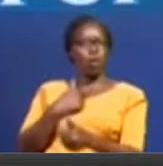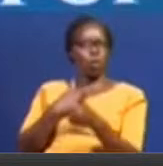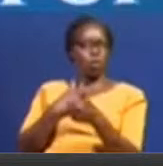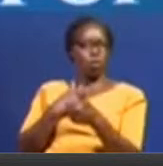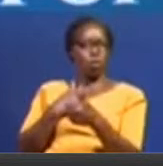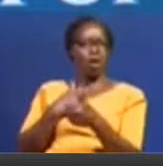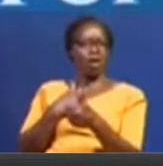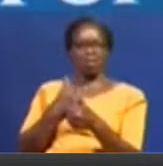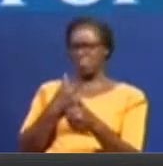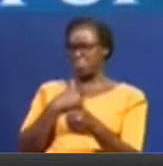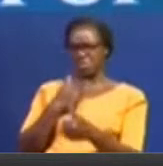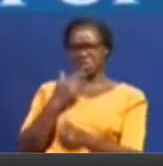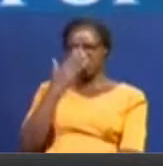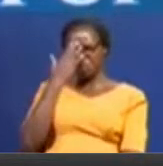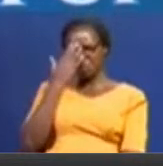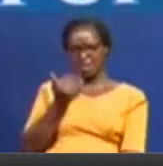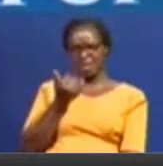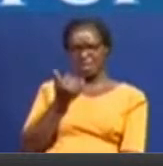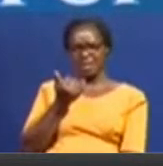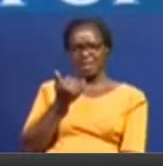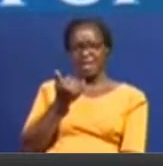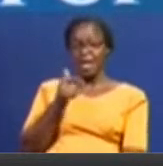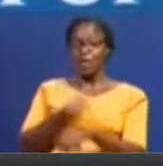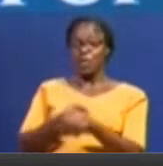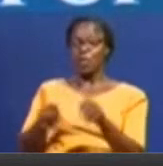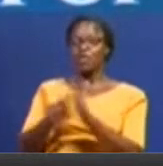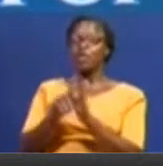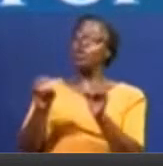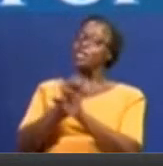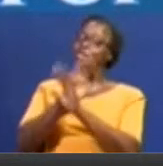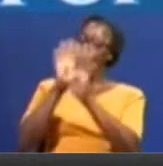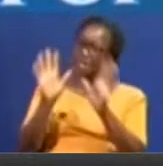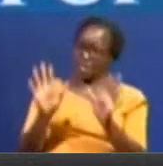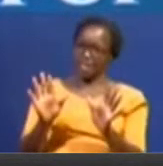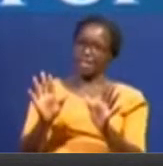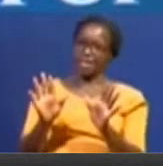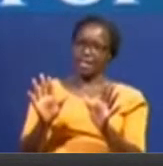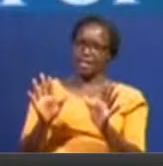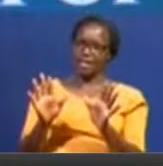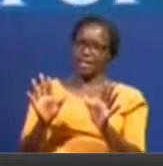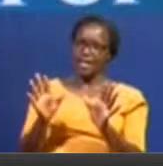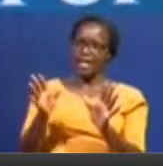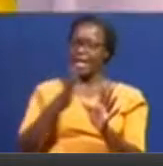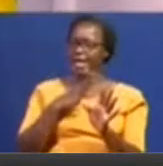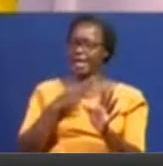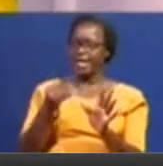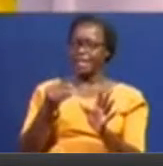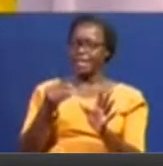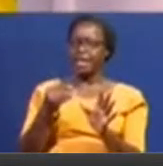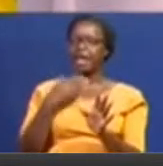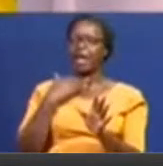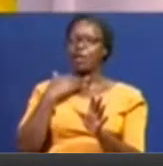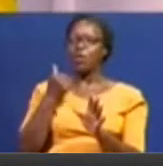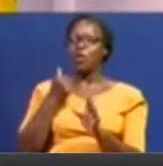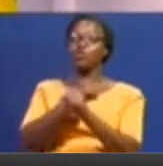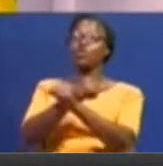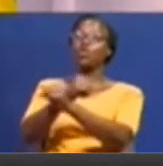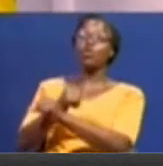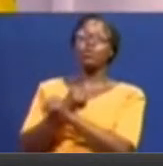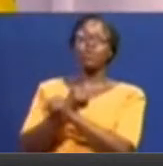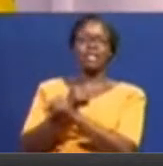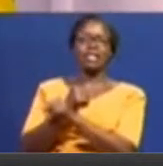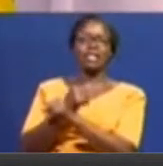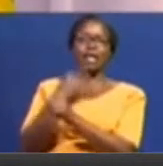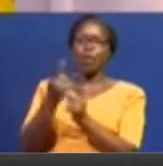I do not see why, when the law is so clear, and I would want to protect, I would